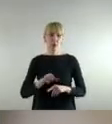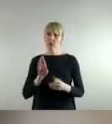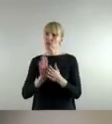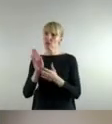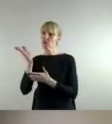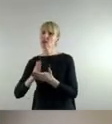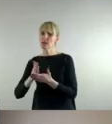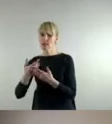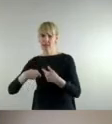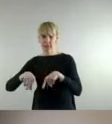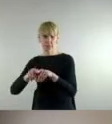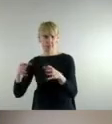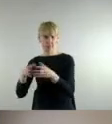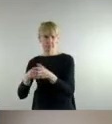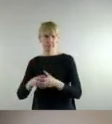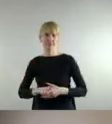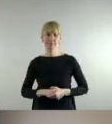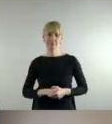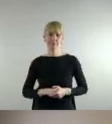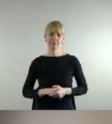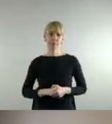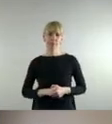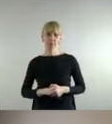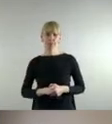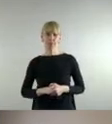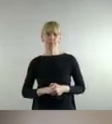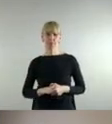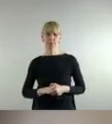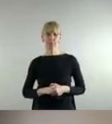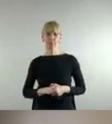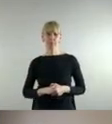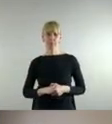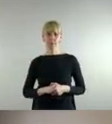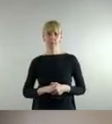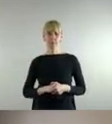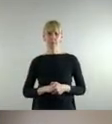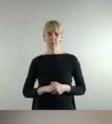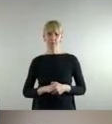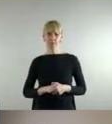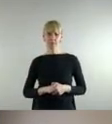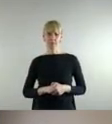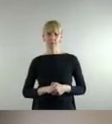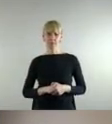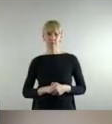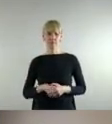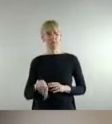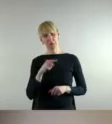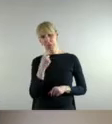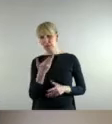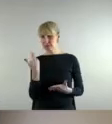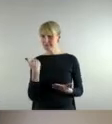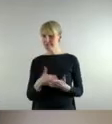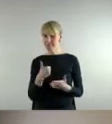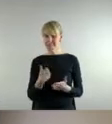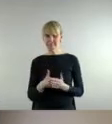So I'm going to tell you a little about now is why we think the